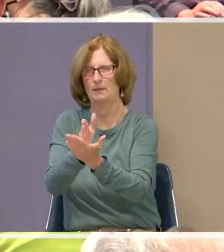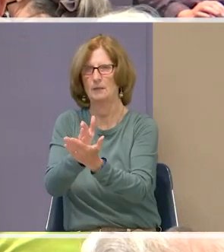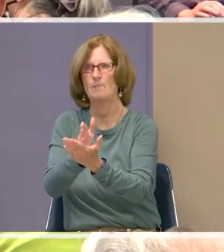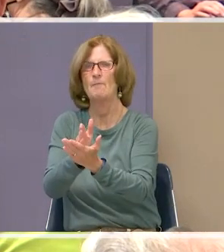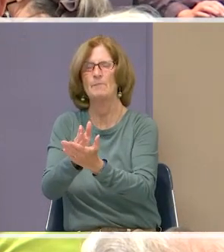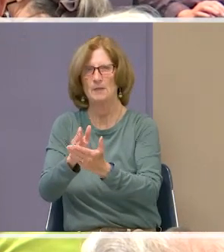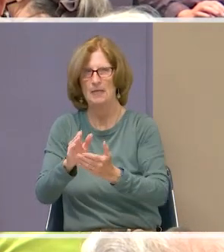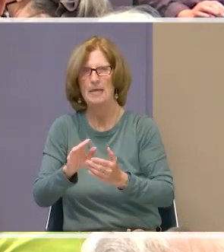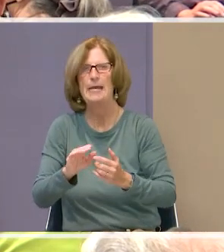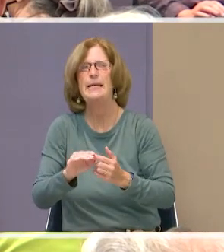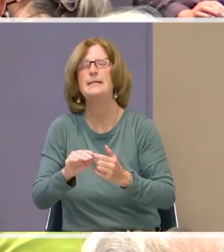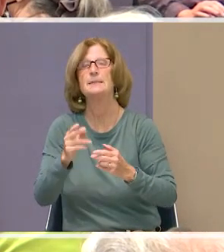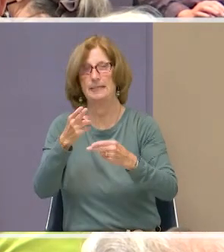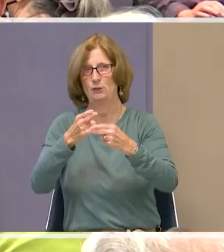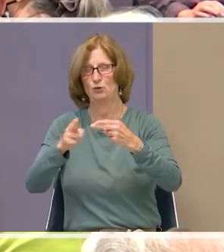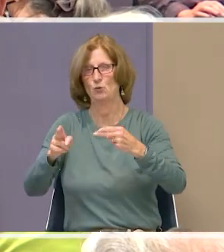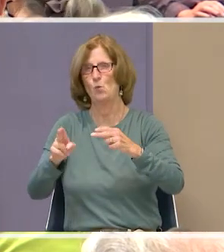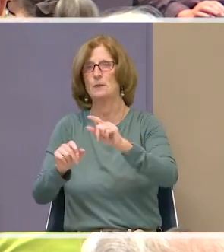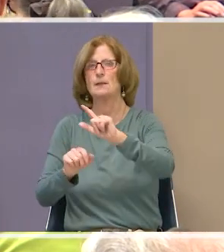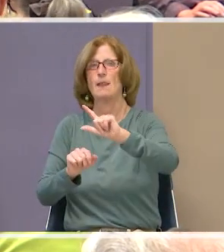southbound short left turn.